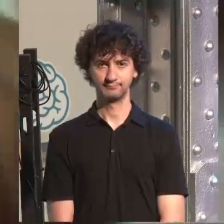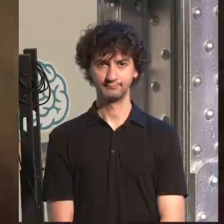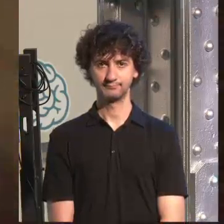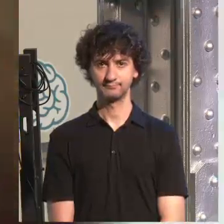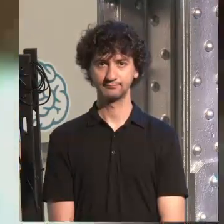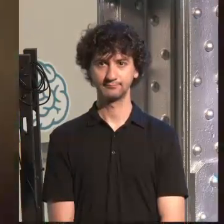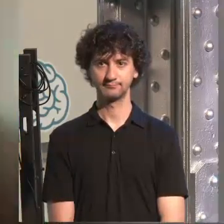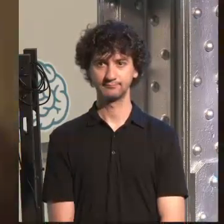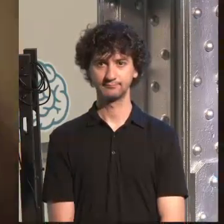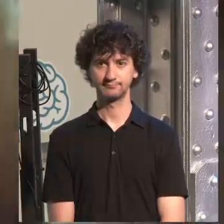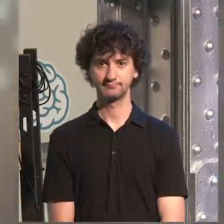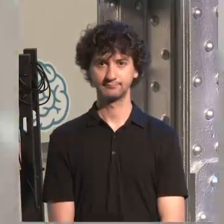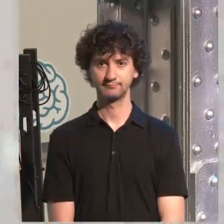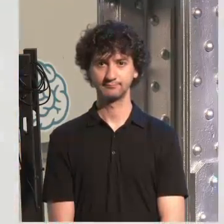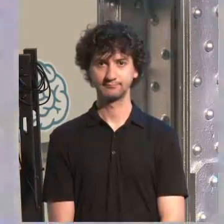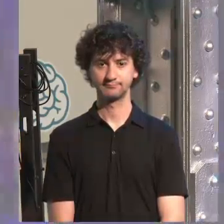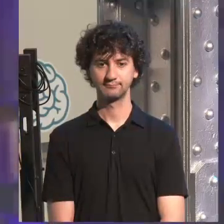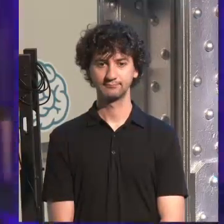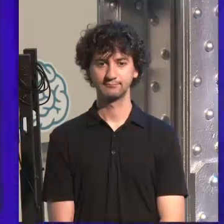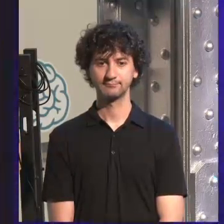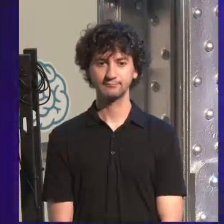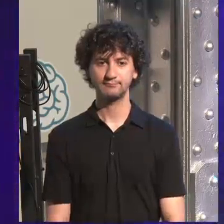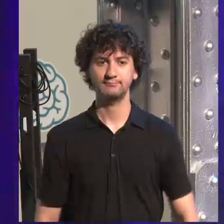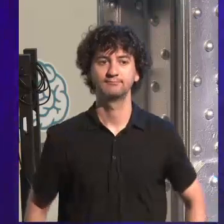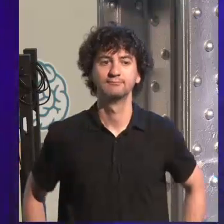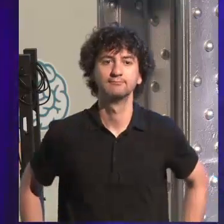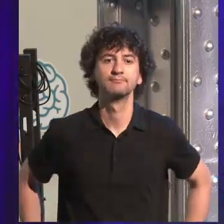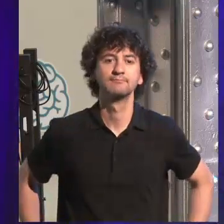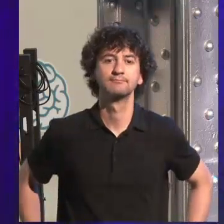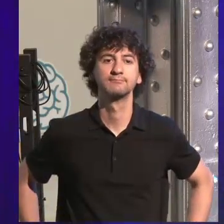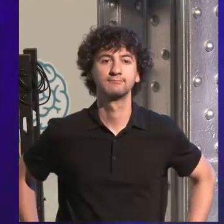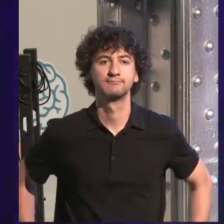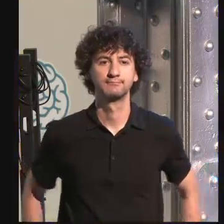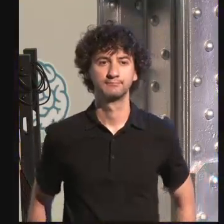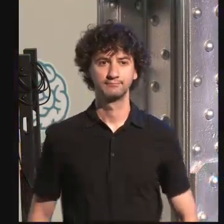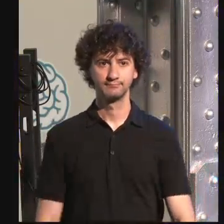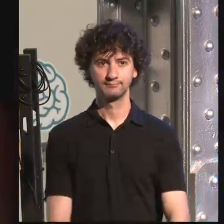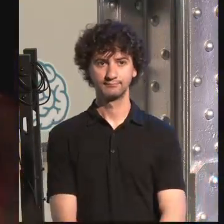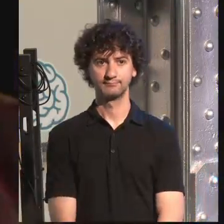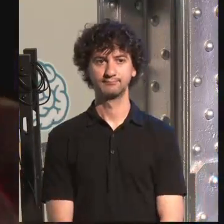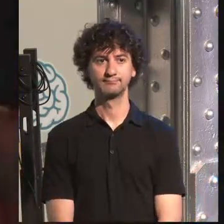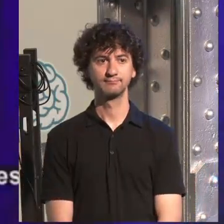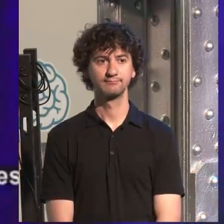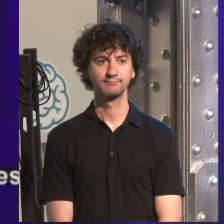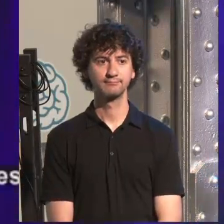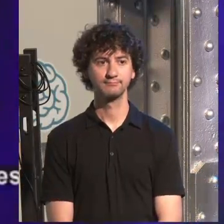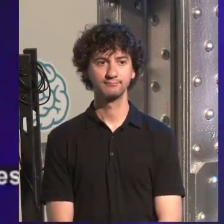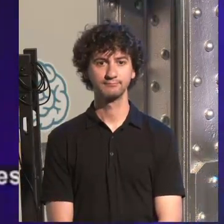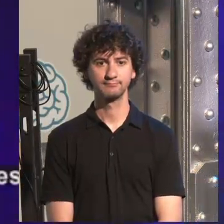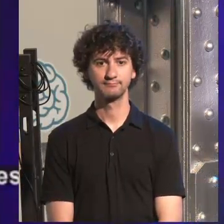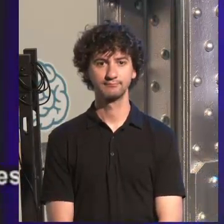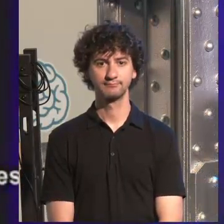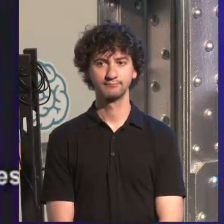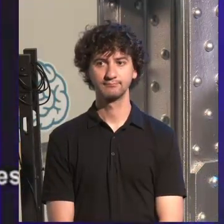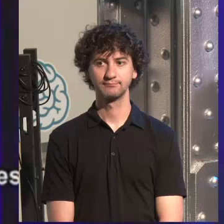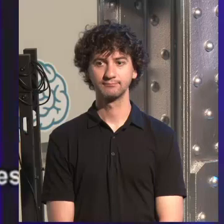energy, sensory systems, and then it explodes into this enormous collage of what this